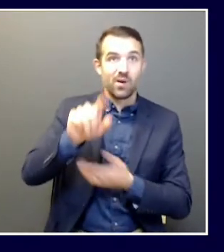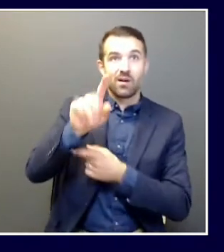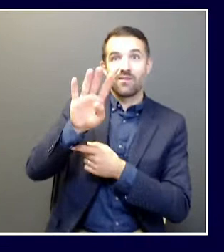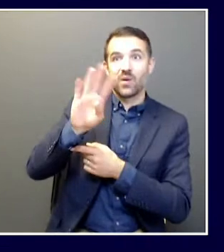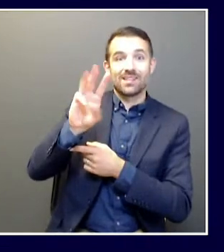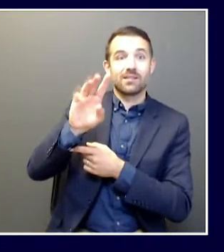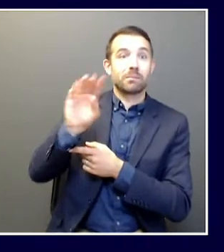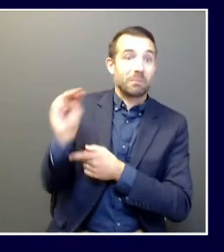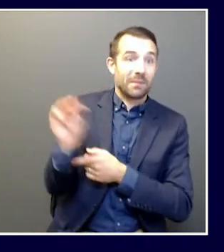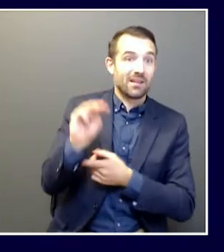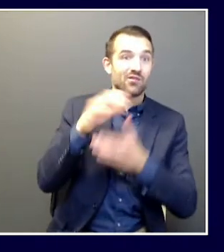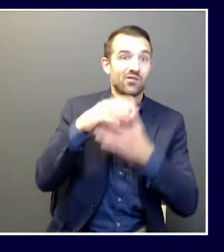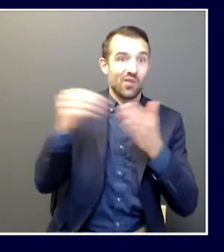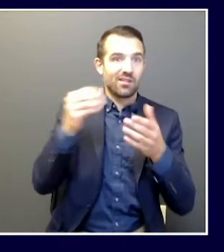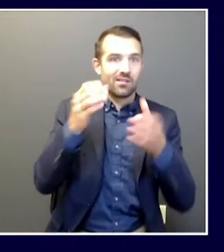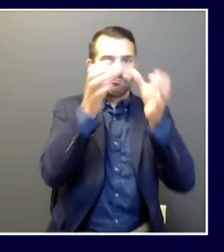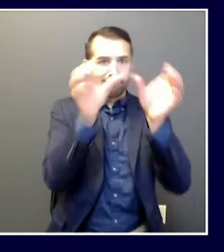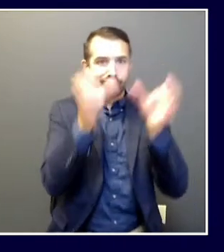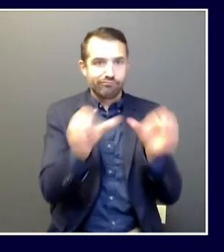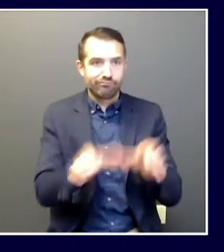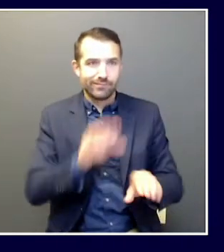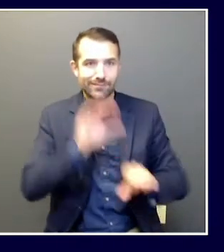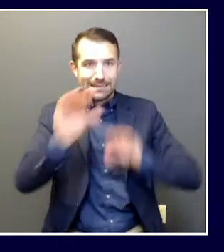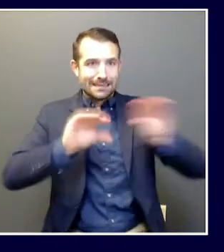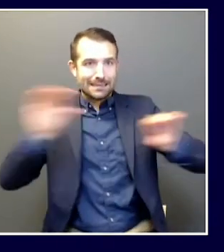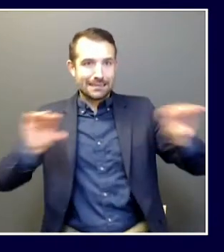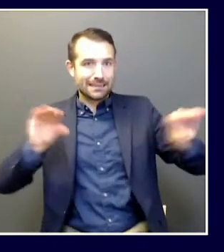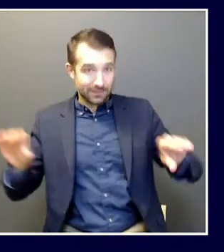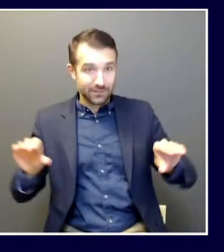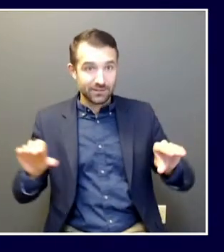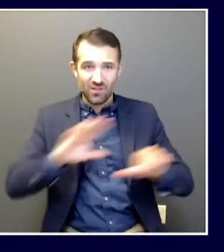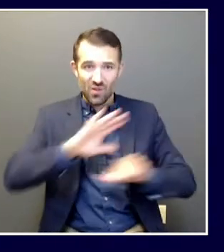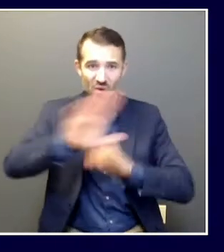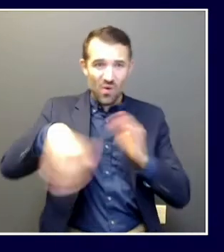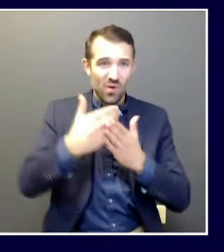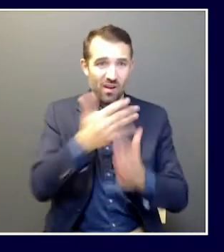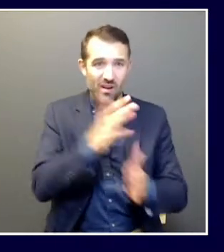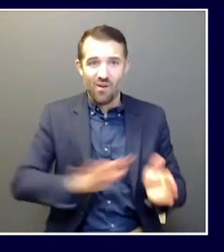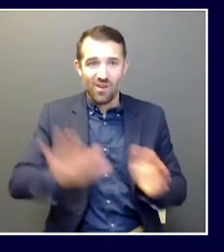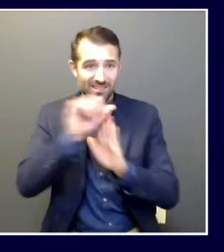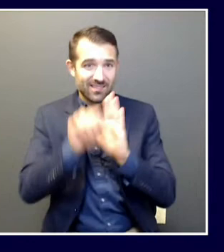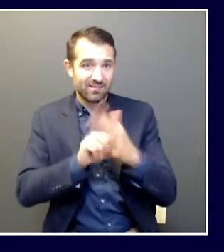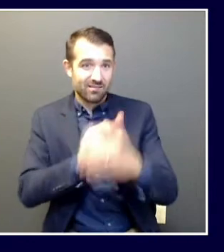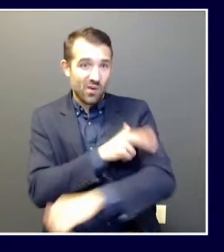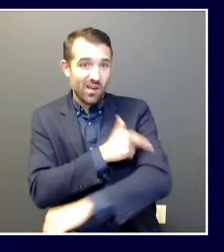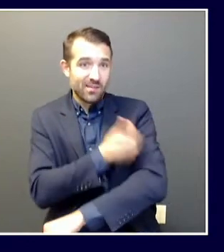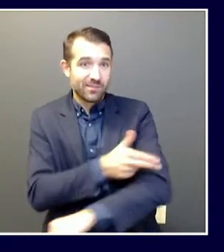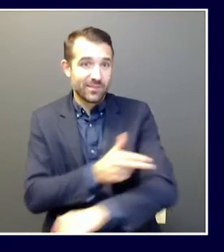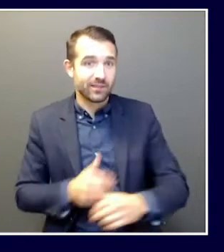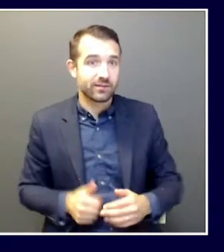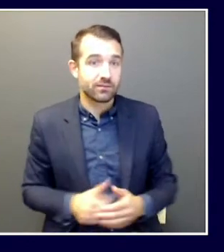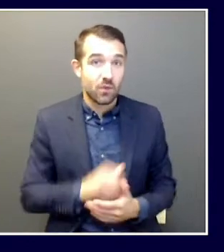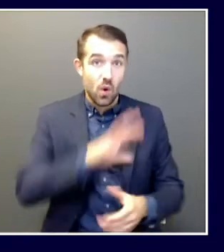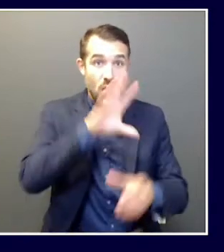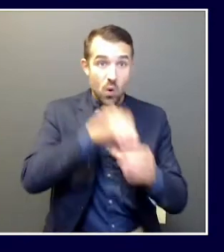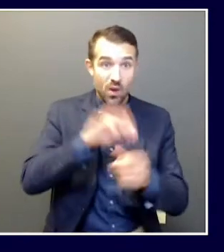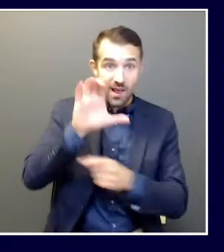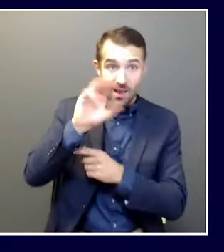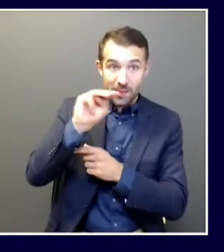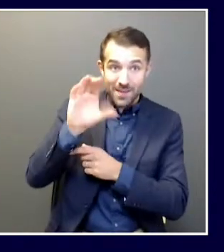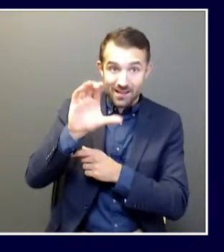including Central Maine Healthcare. And we also put into the Maine Jobs and Recovery Plan at the